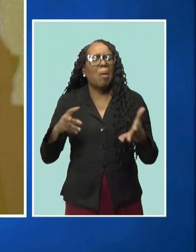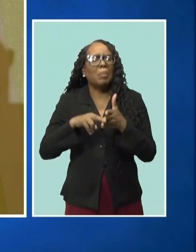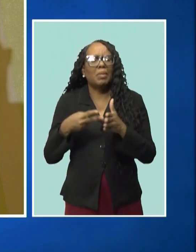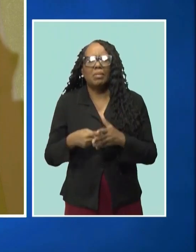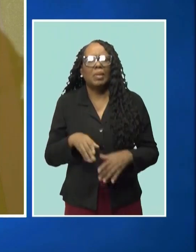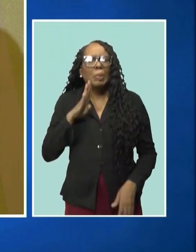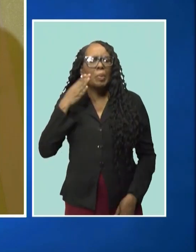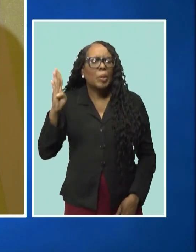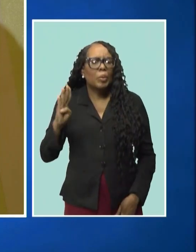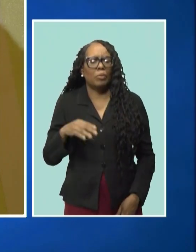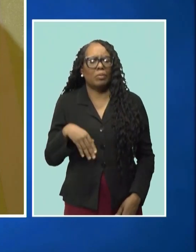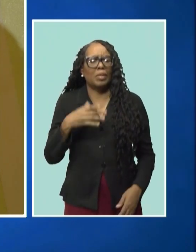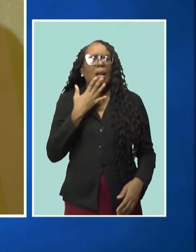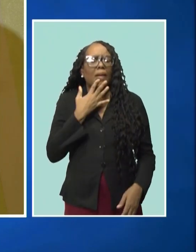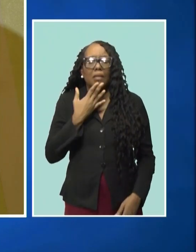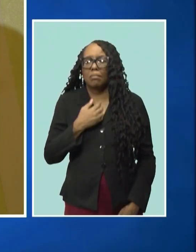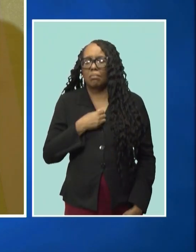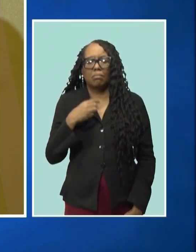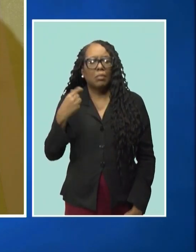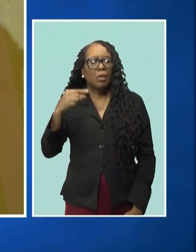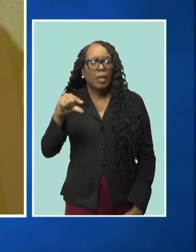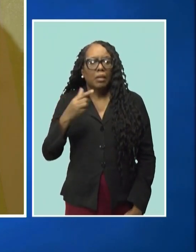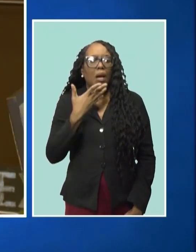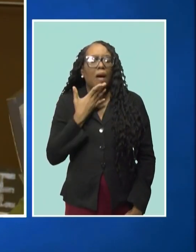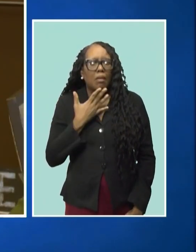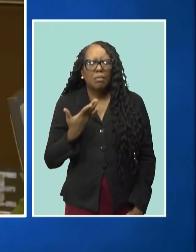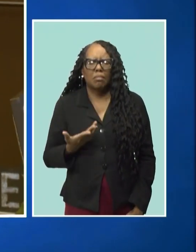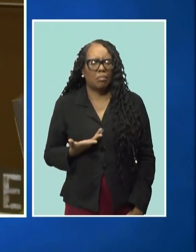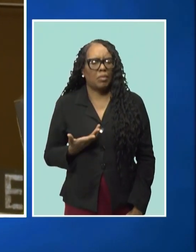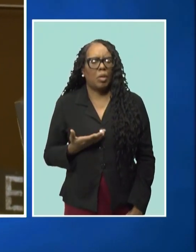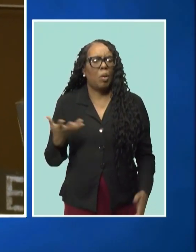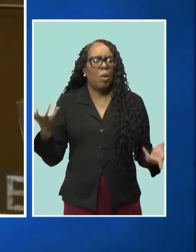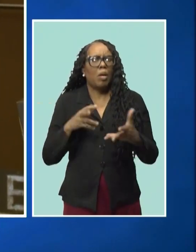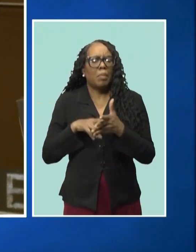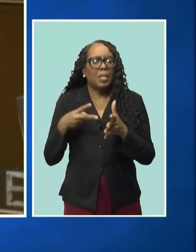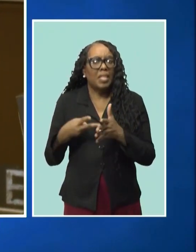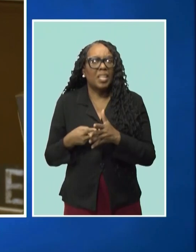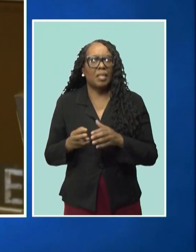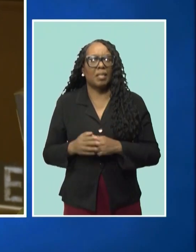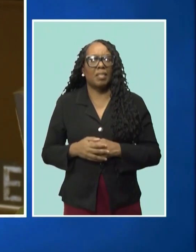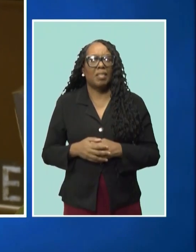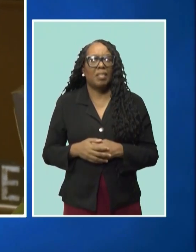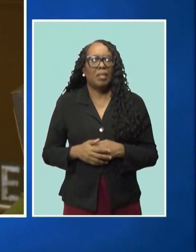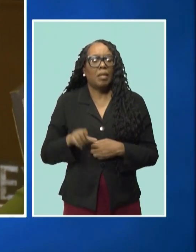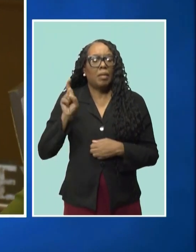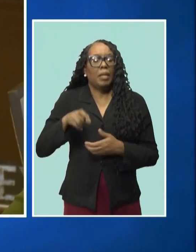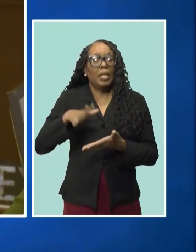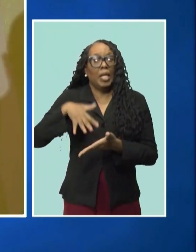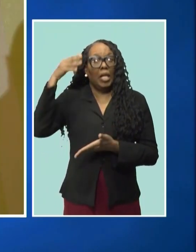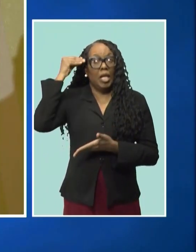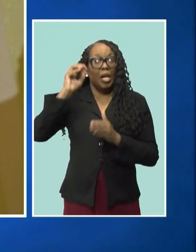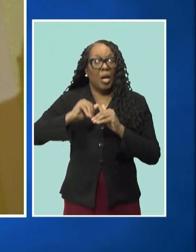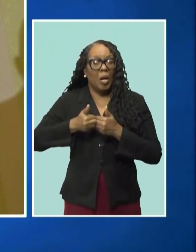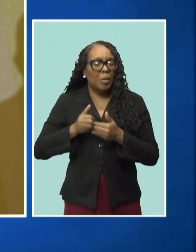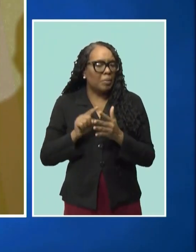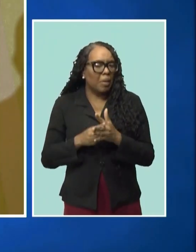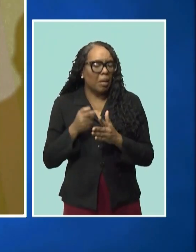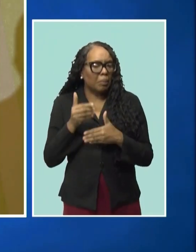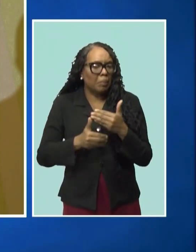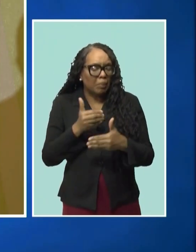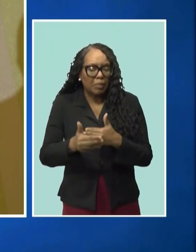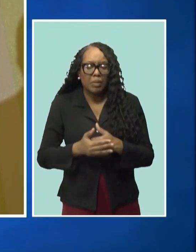What we need is a design skill set to be able to know how to start a process, work through